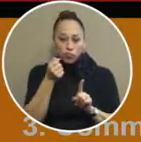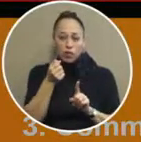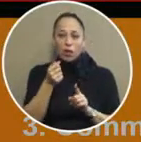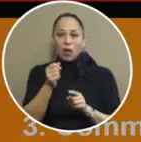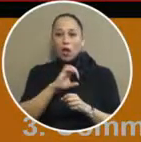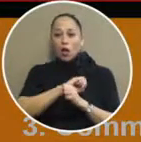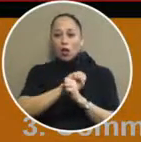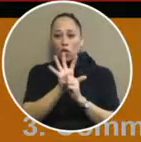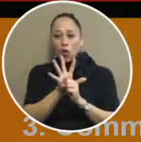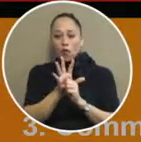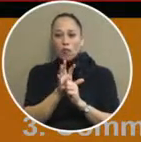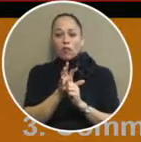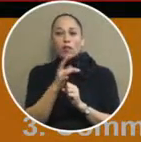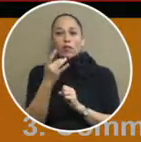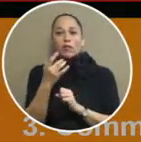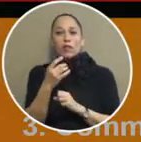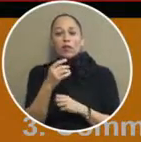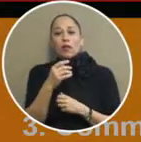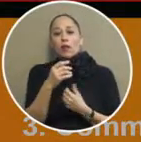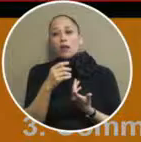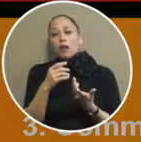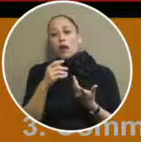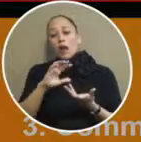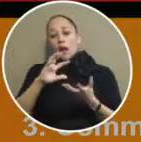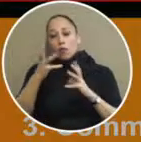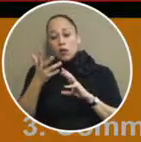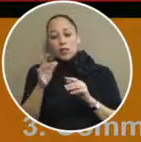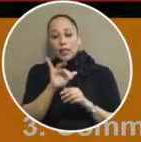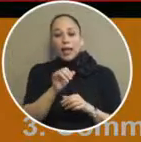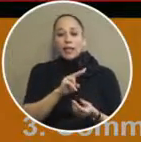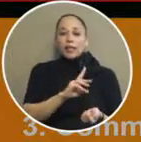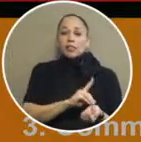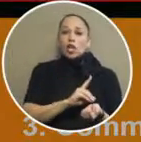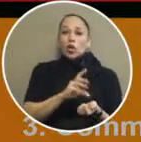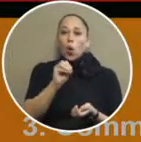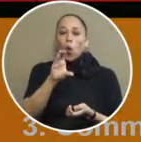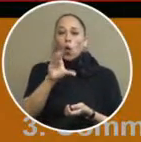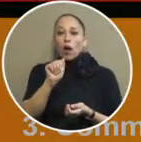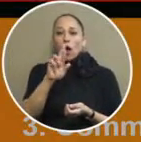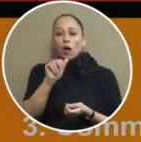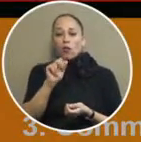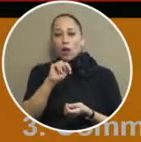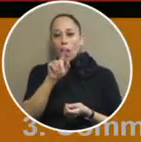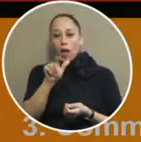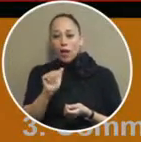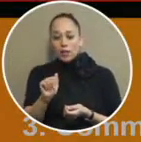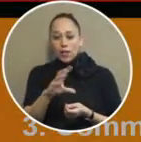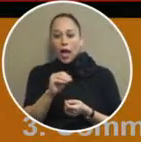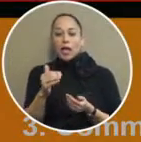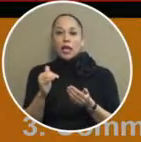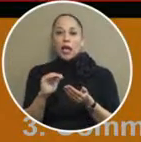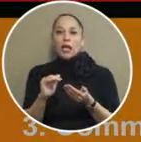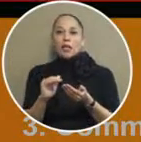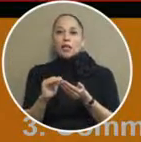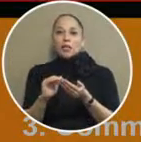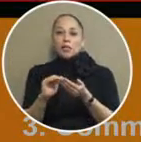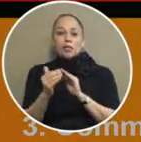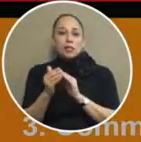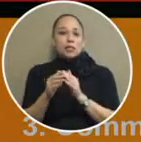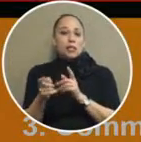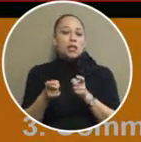crisis. I want to be clear, and I think Dr. Carranza touched on this as well as City Manager when he did the